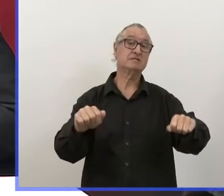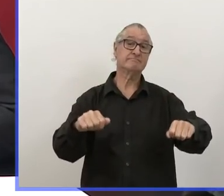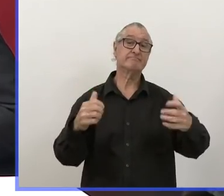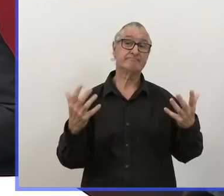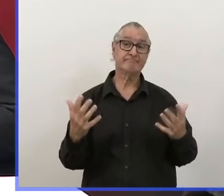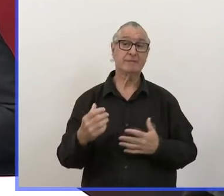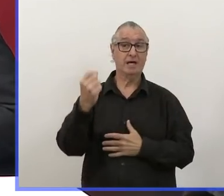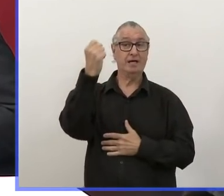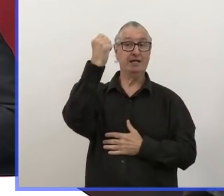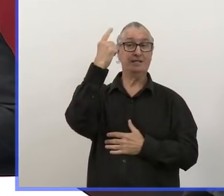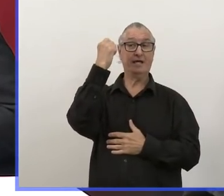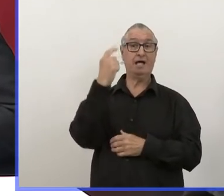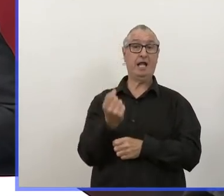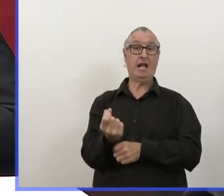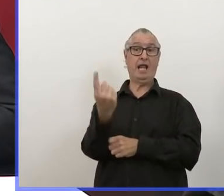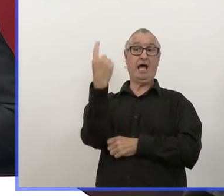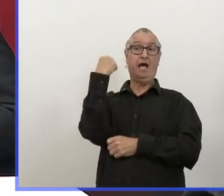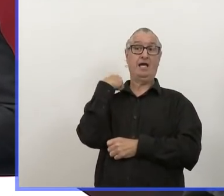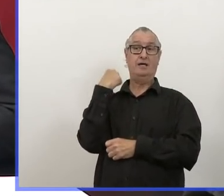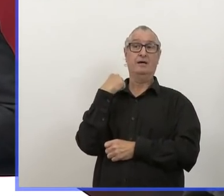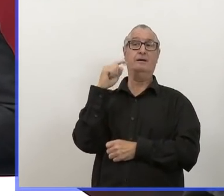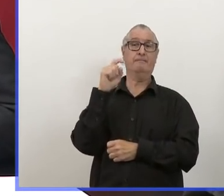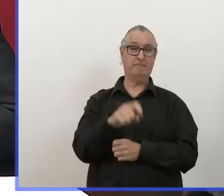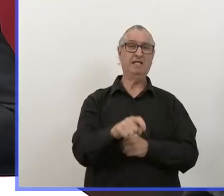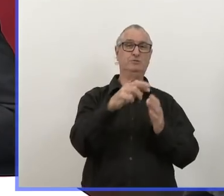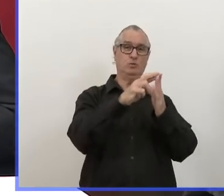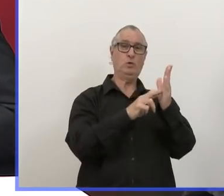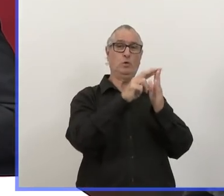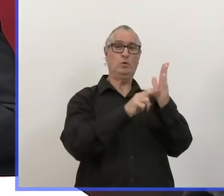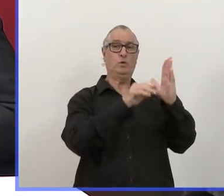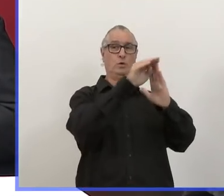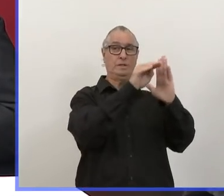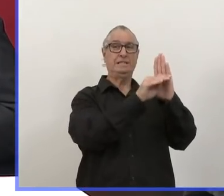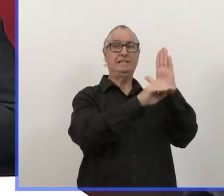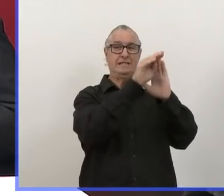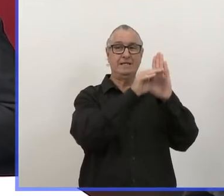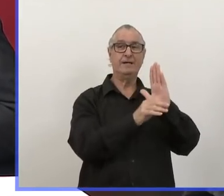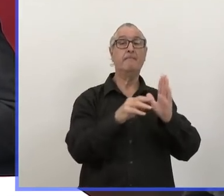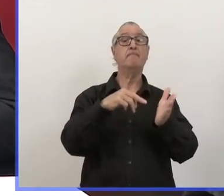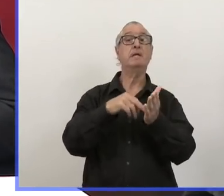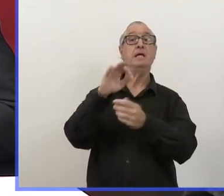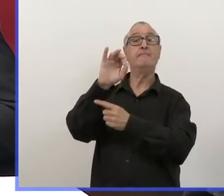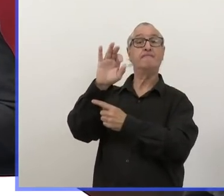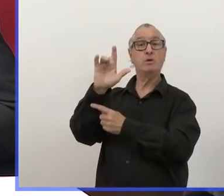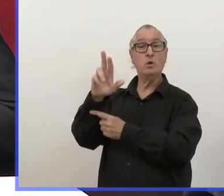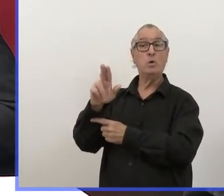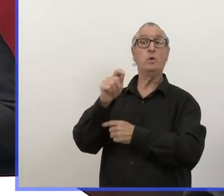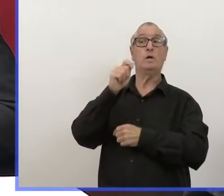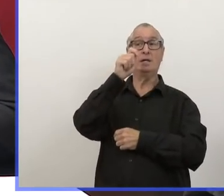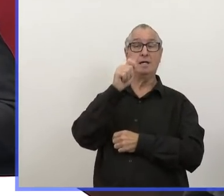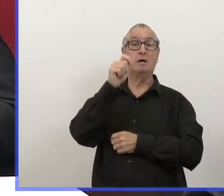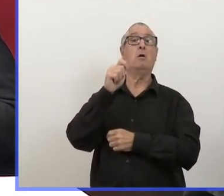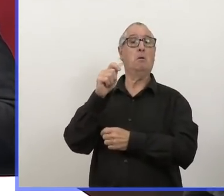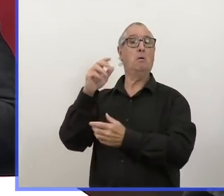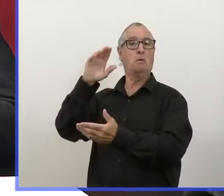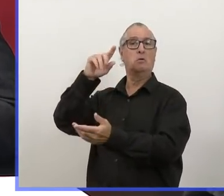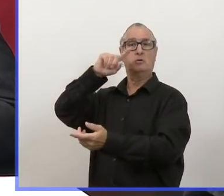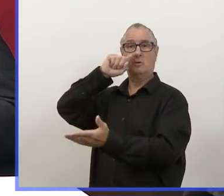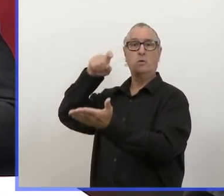put on them. We had a lot of processes in place to mitigate respiratory illnesses because the same things that prevent